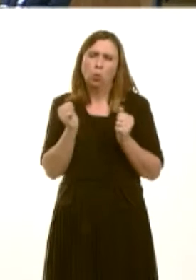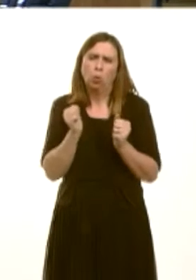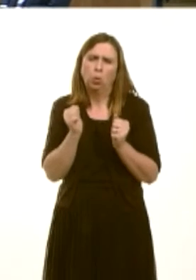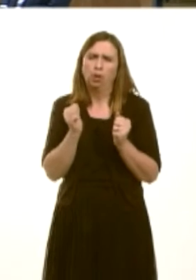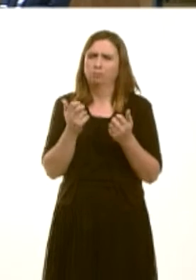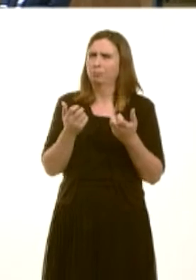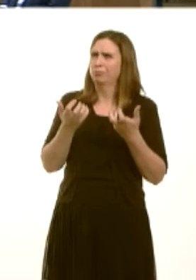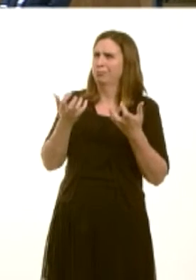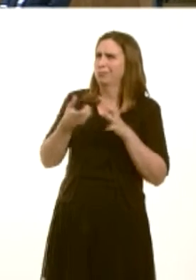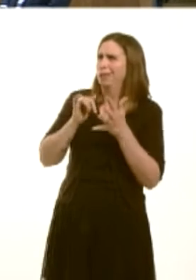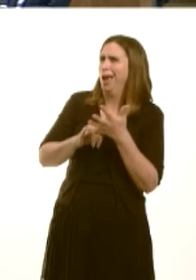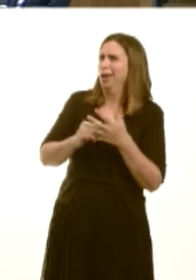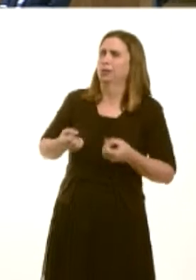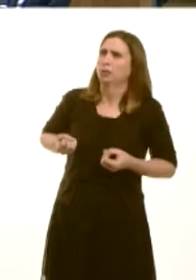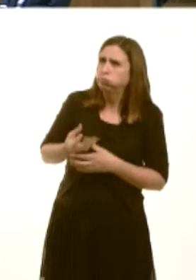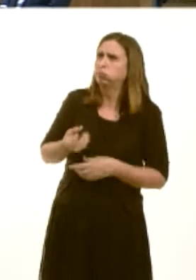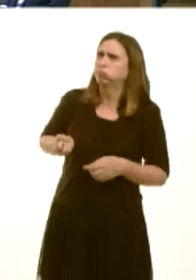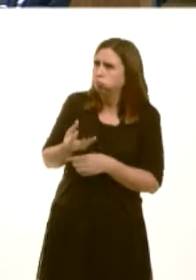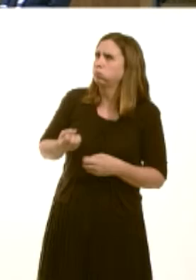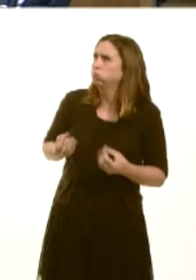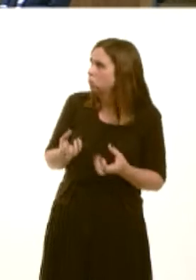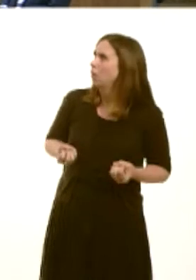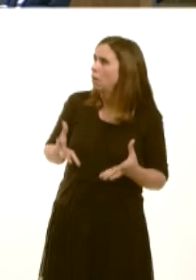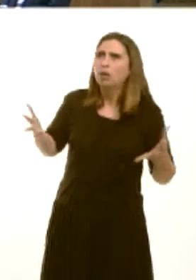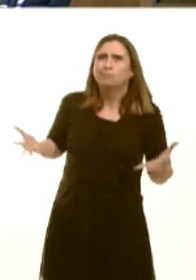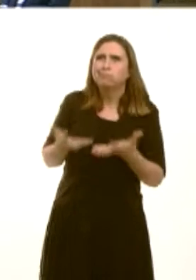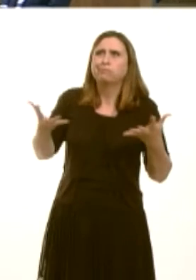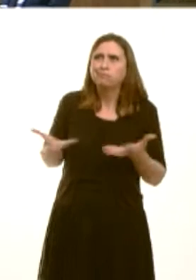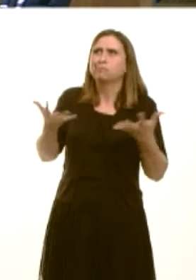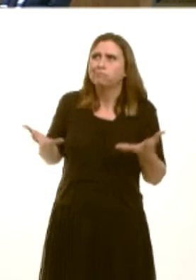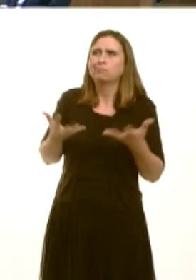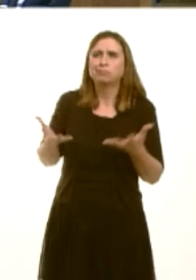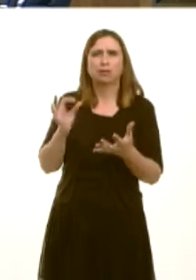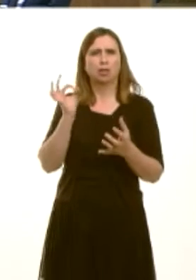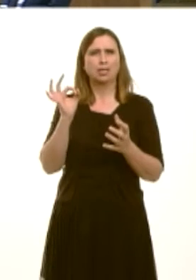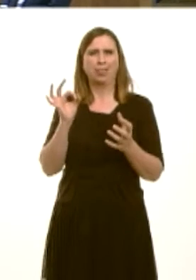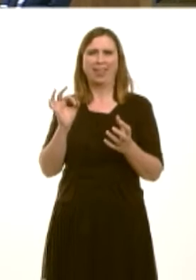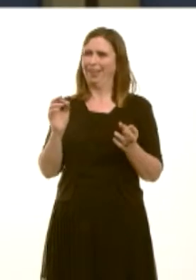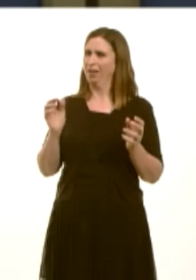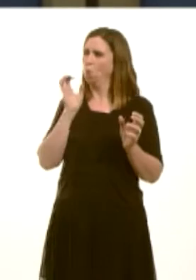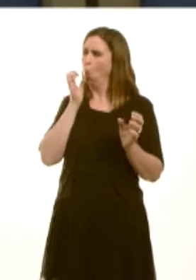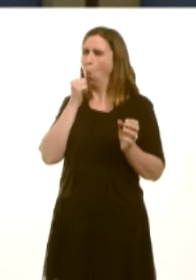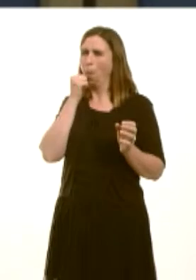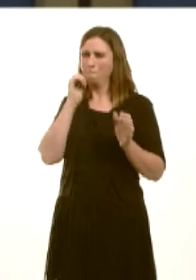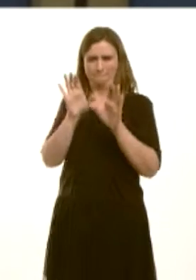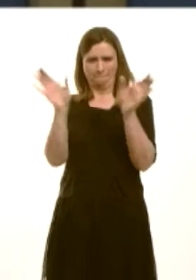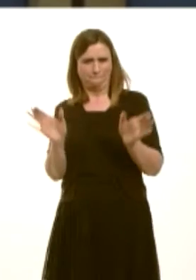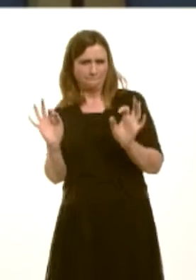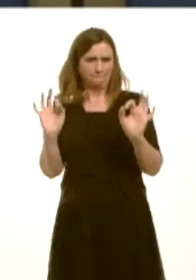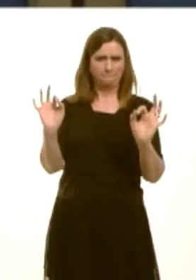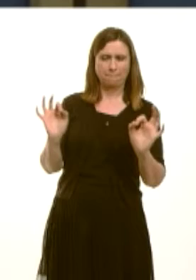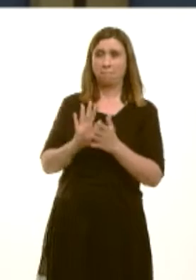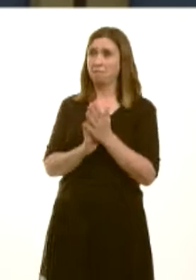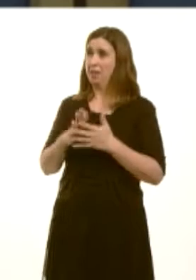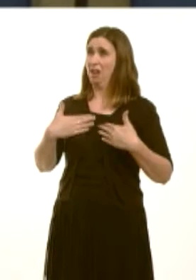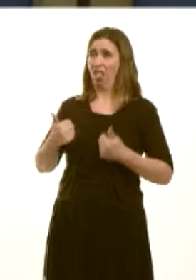your health and the health and the well-being of the constituents living in those drafty properties suffers. You've